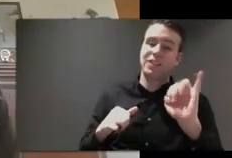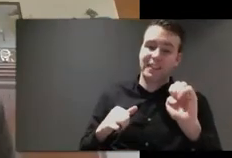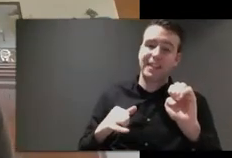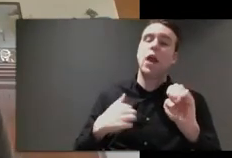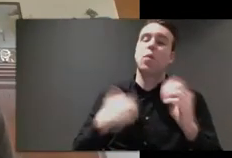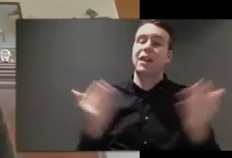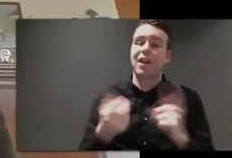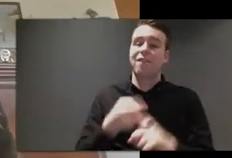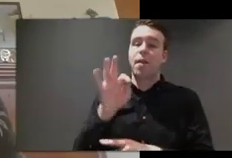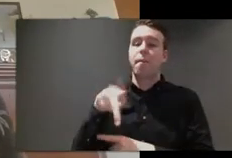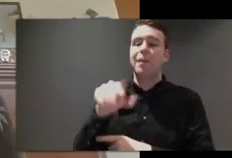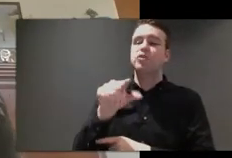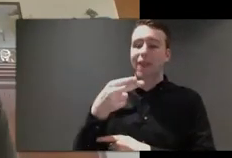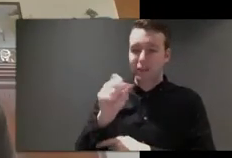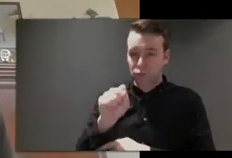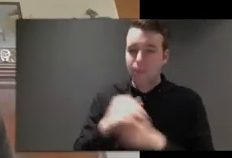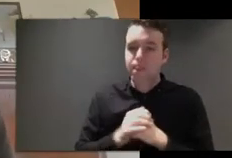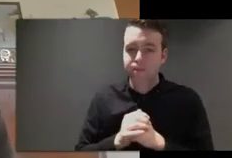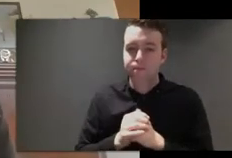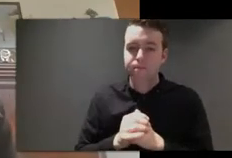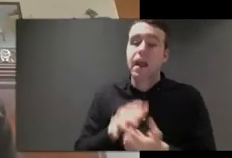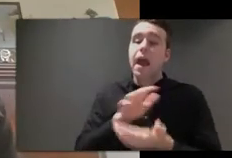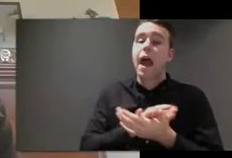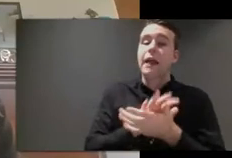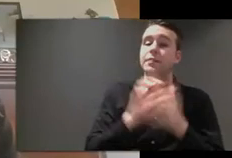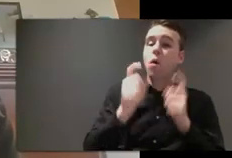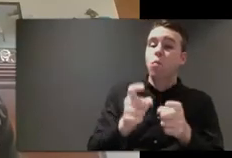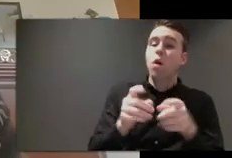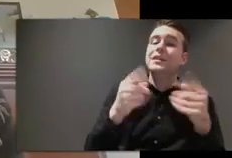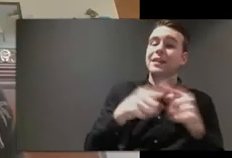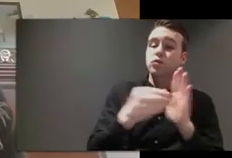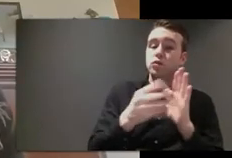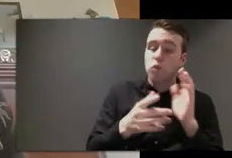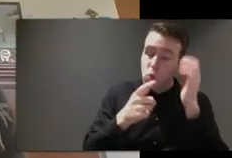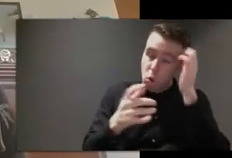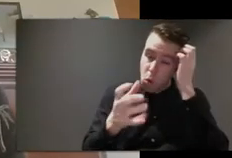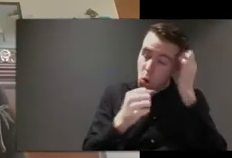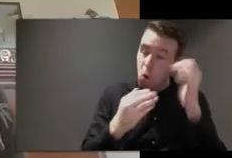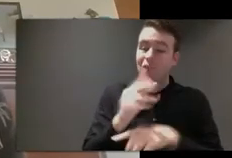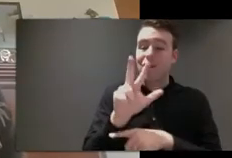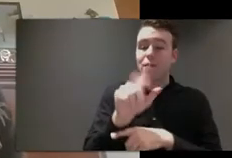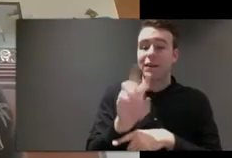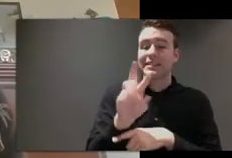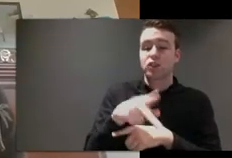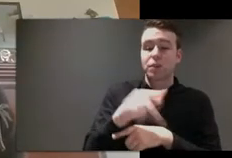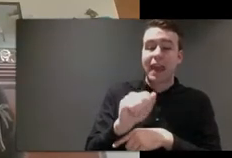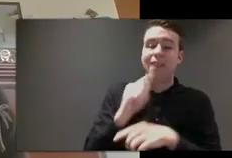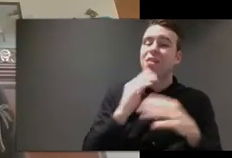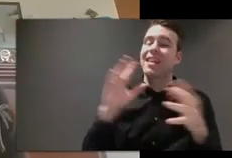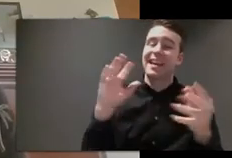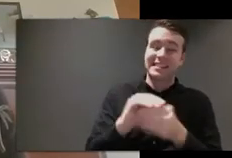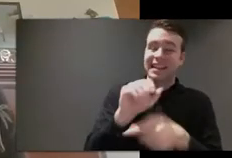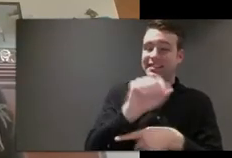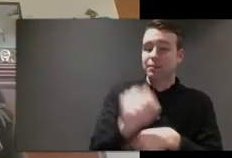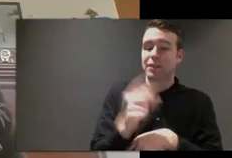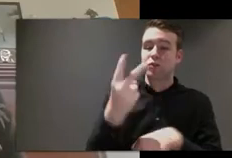we are from Pleasant Grove High School. Academic awards are given to students who earn over a 3.6 GPA for the entire semester twice